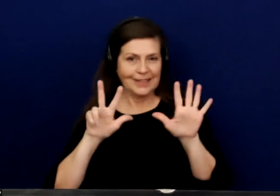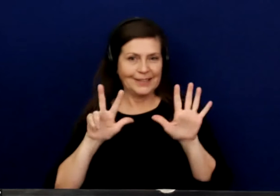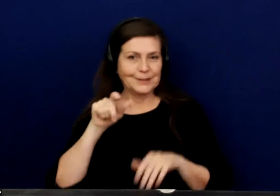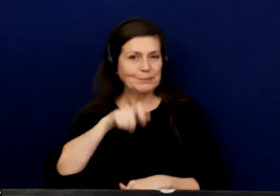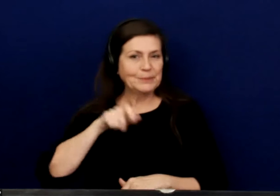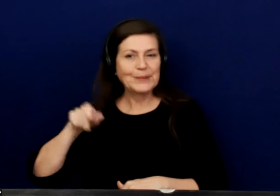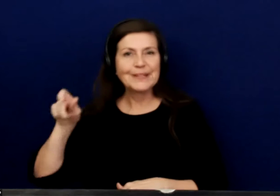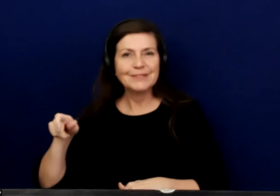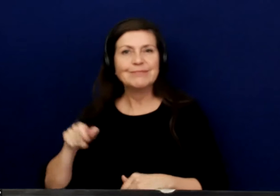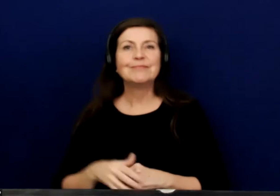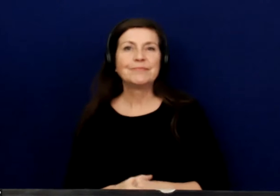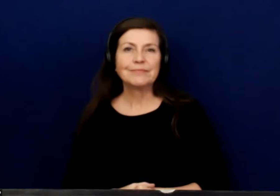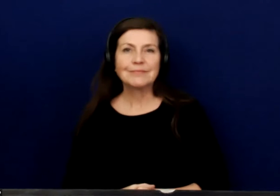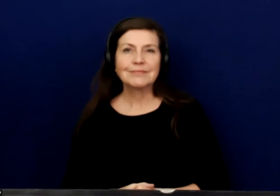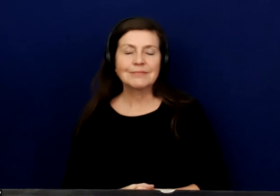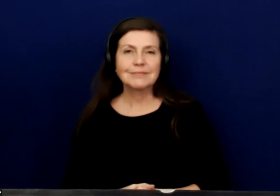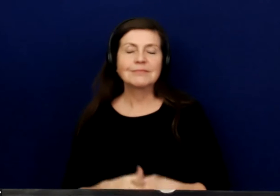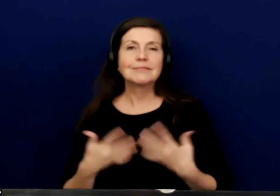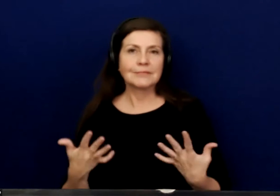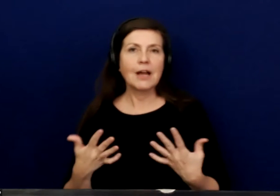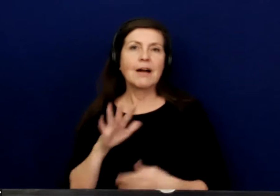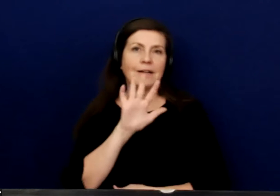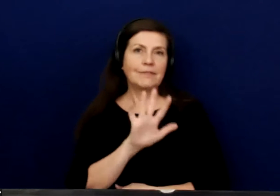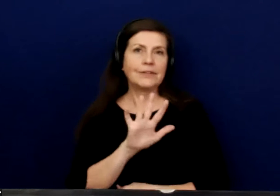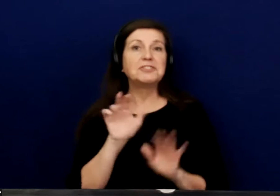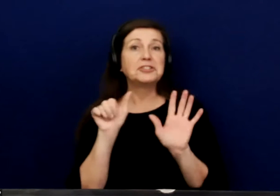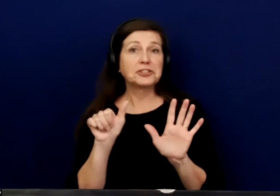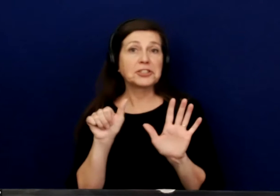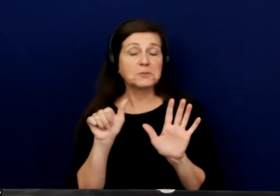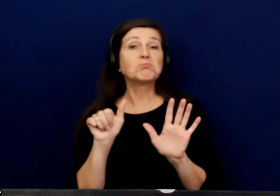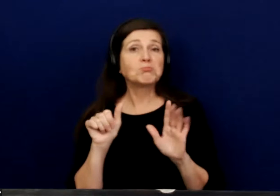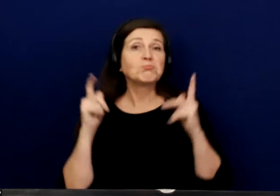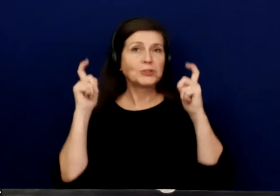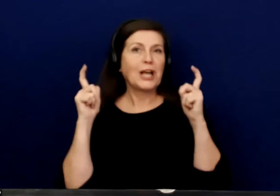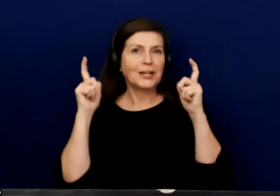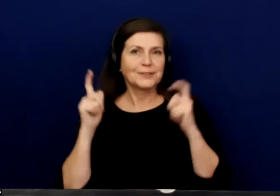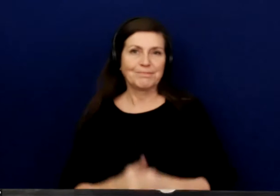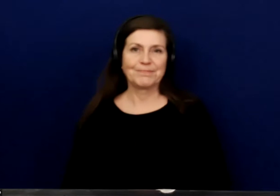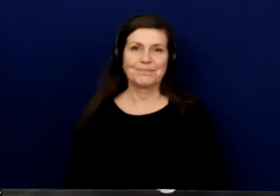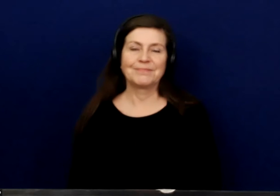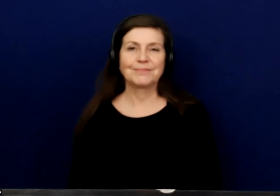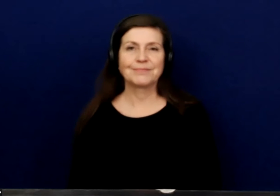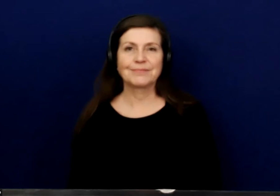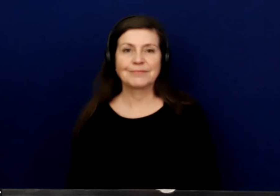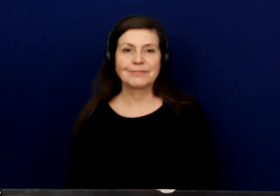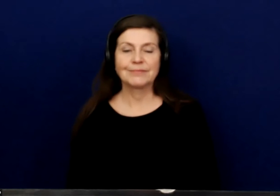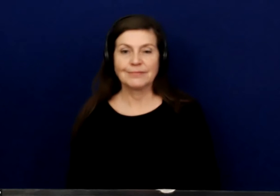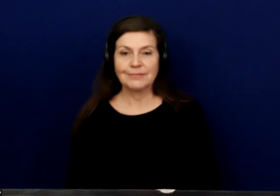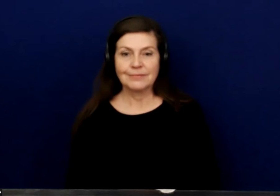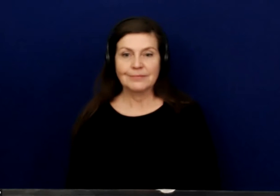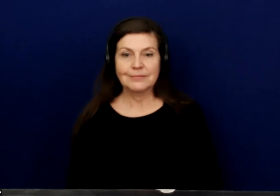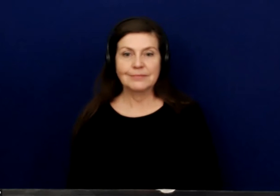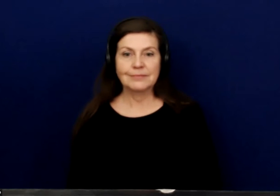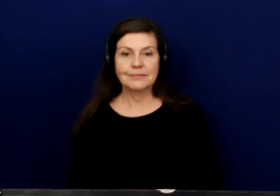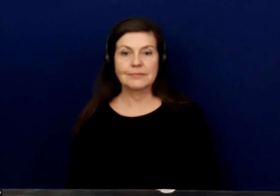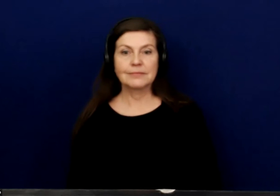but yeah, it's 56 now, so I think we can just start. Yep. Okay.